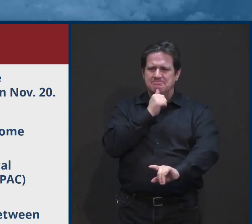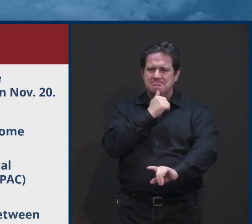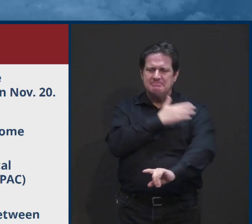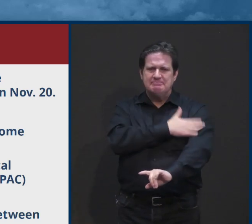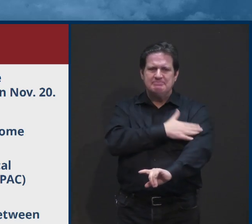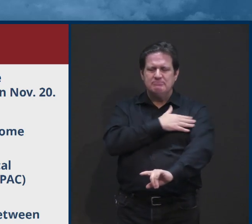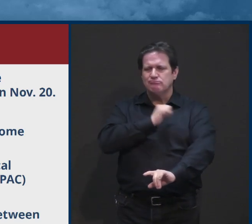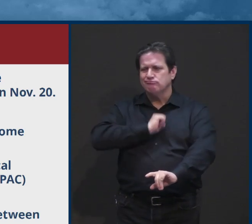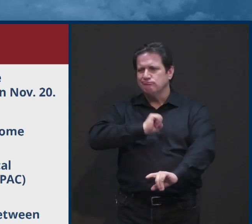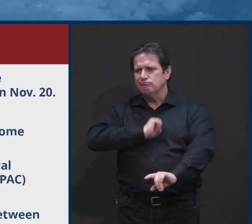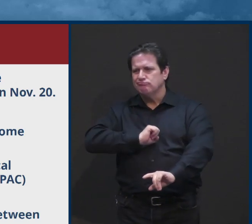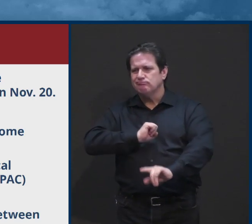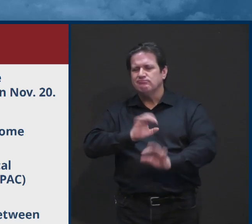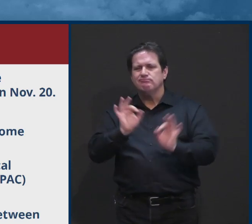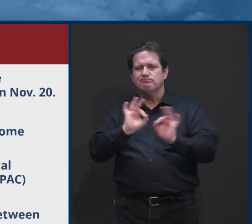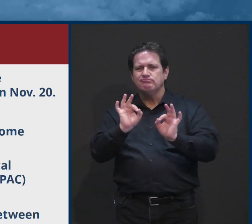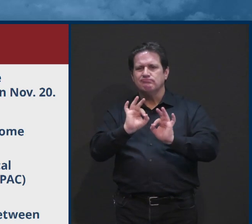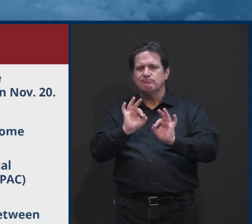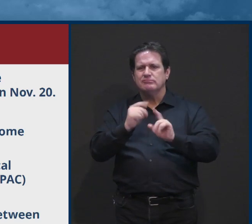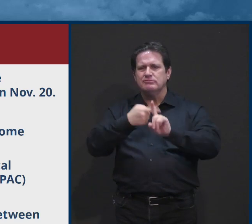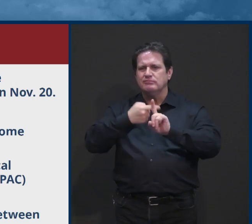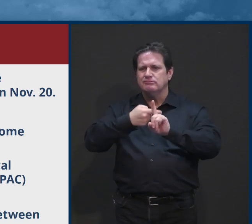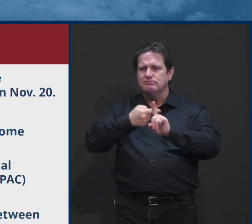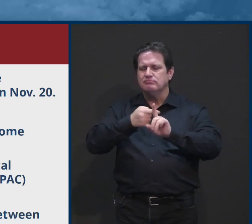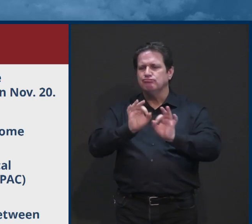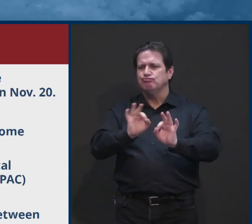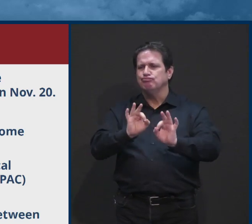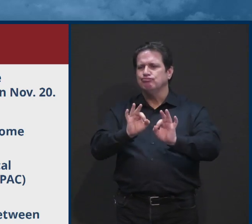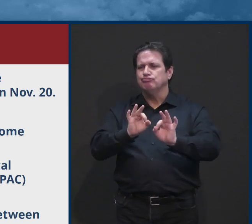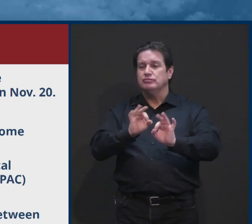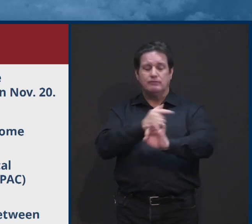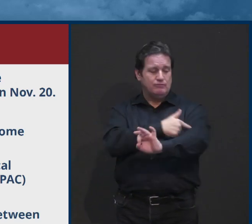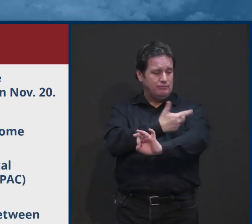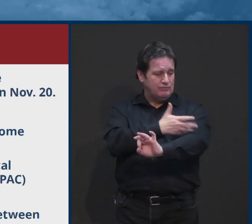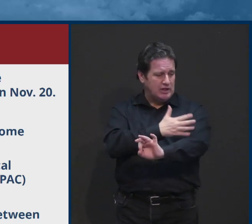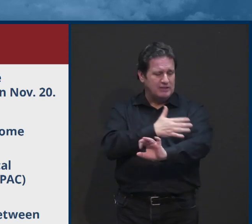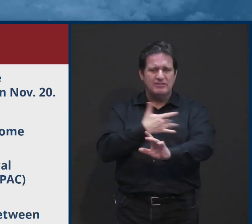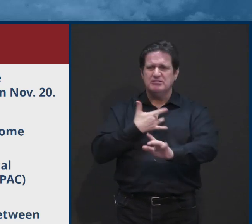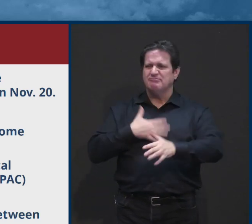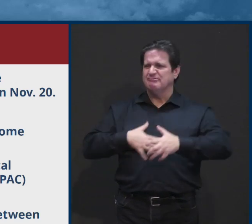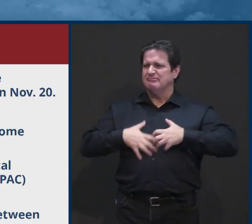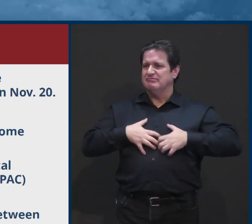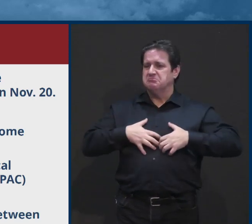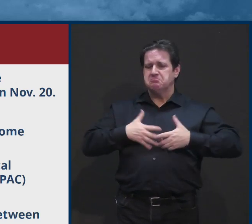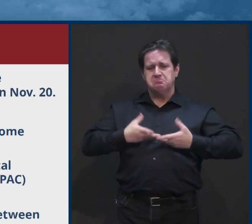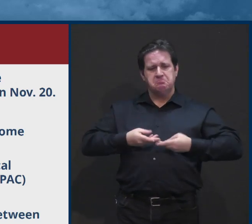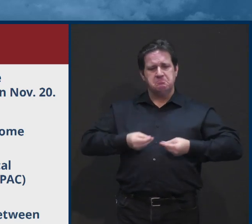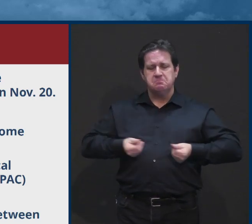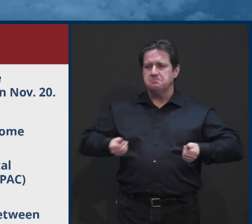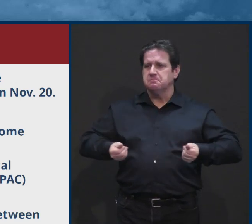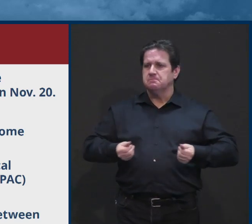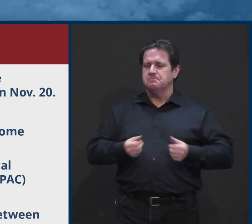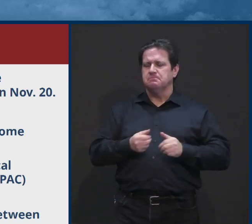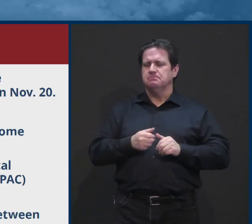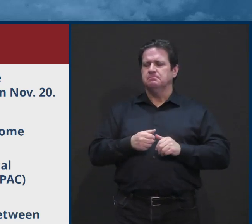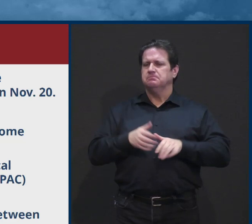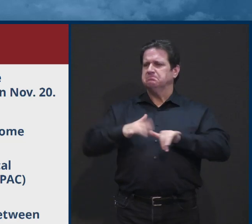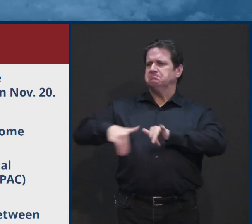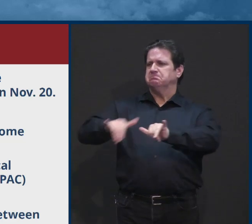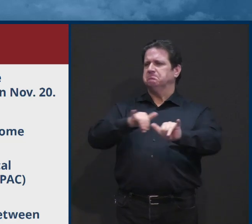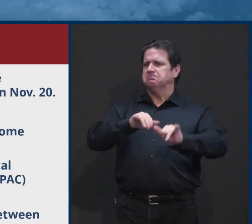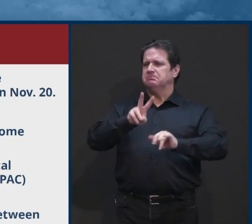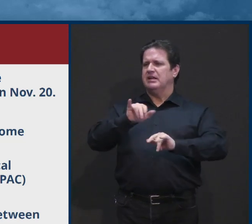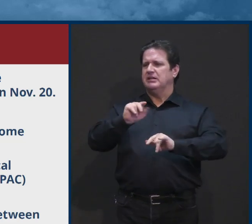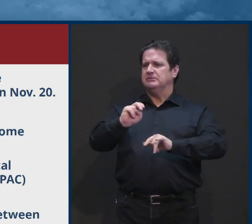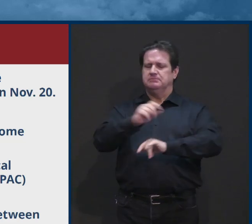So sore arms, low-grade fever, nausea, and body aches, which are not uncommon with vaccines, are what has been seen